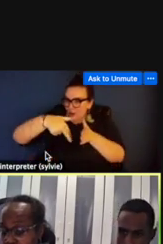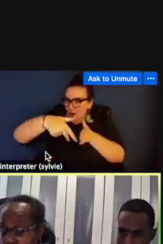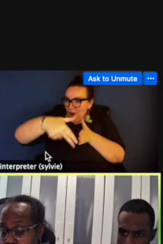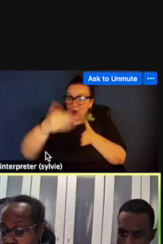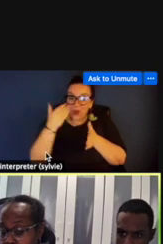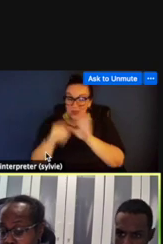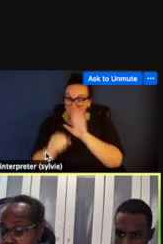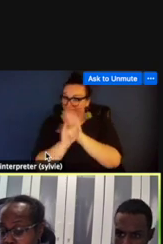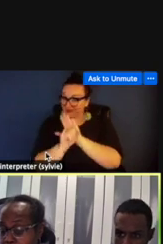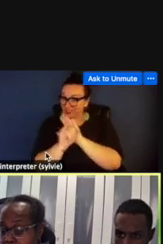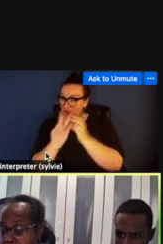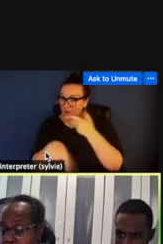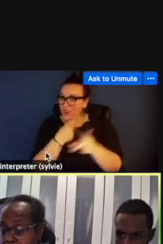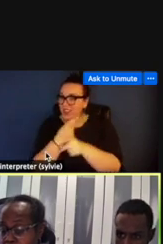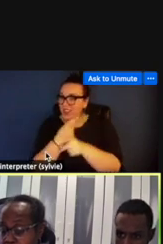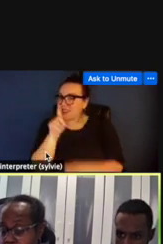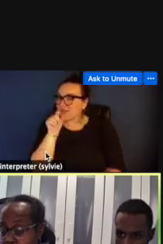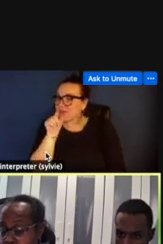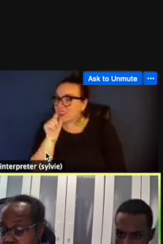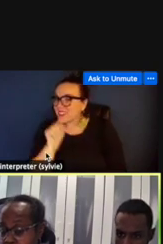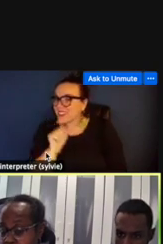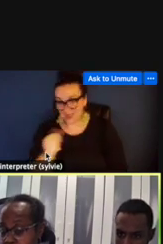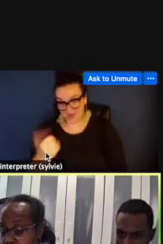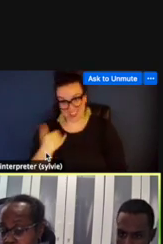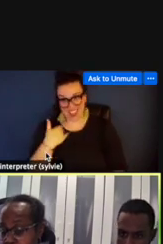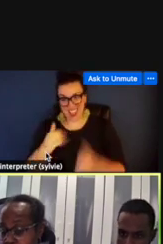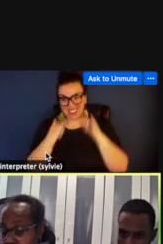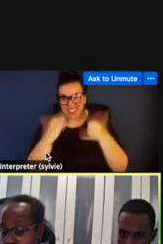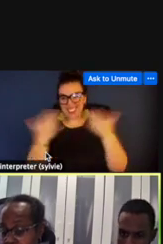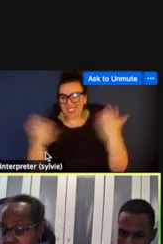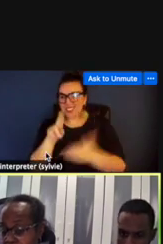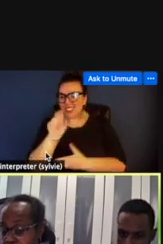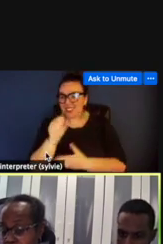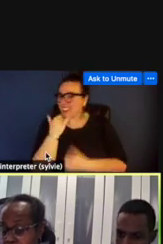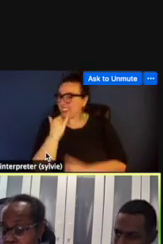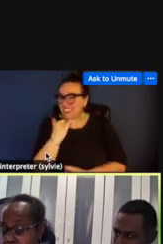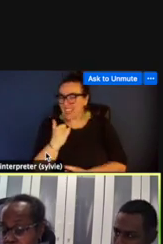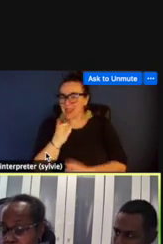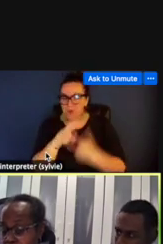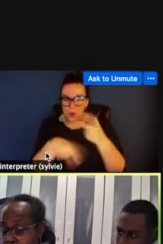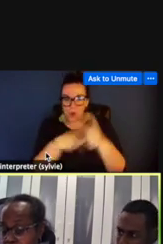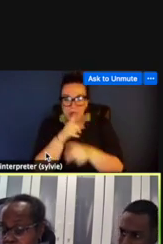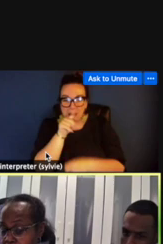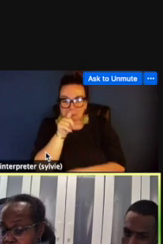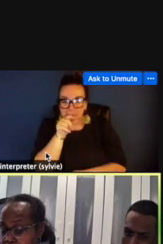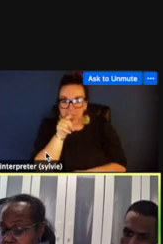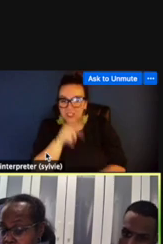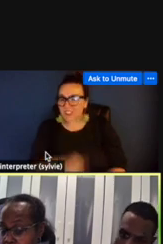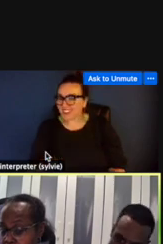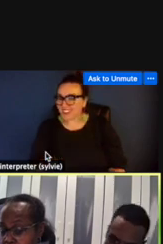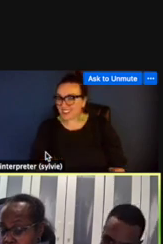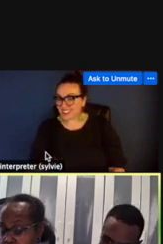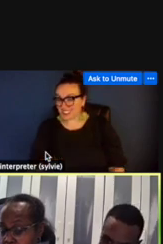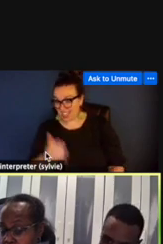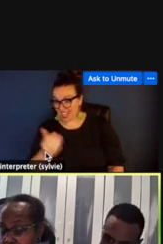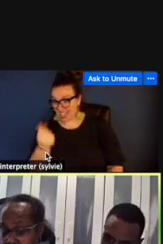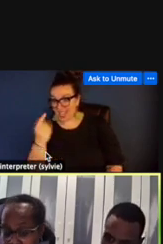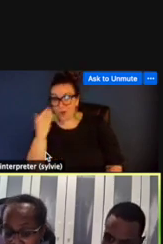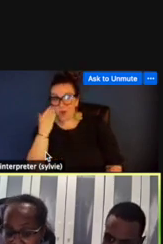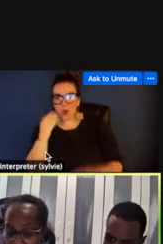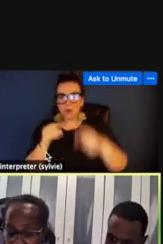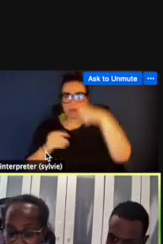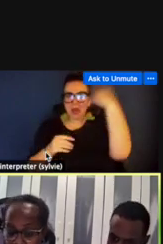are? We have these in the United States. The what kind of birds are those? The pigeon. Does anybody know? The